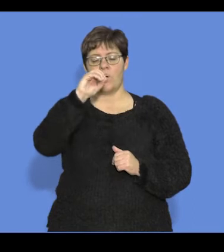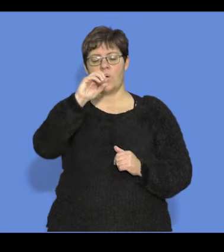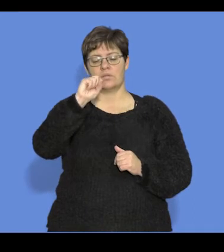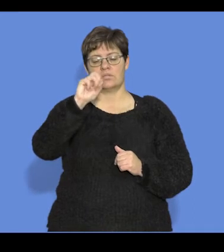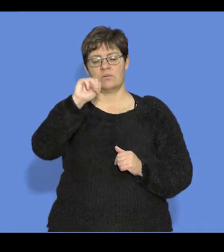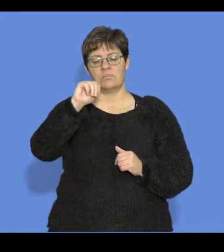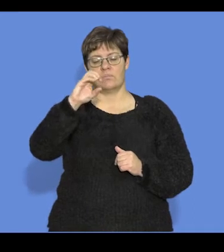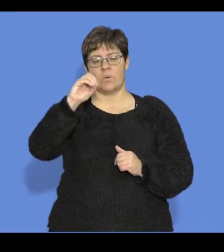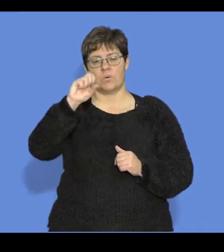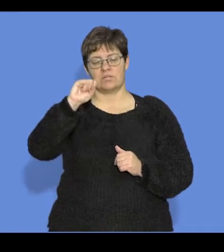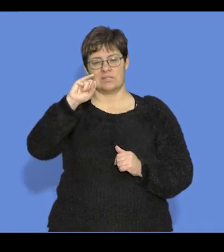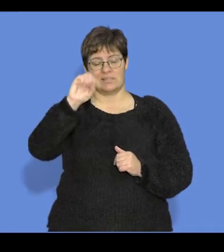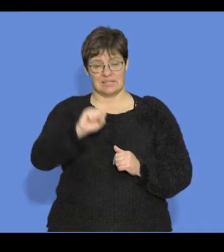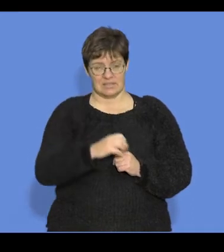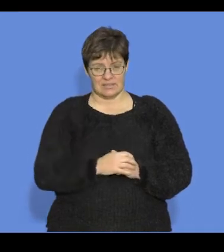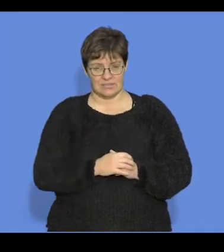osmosis.